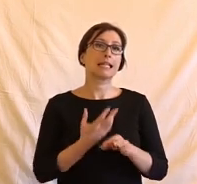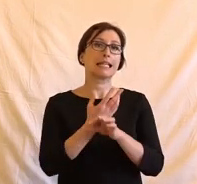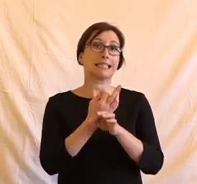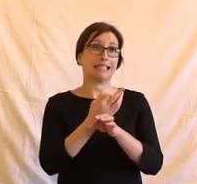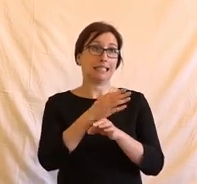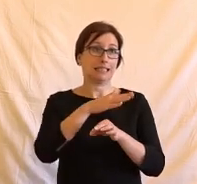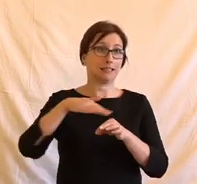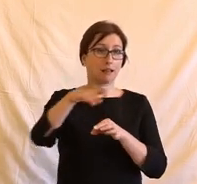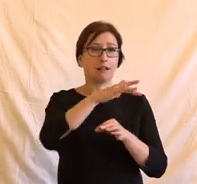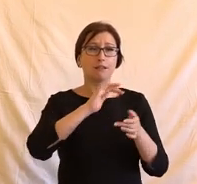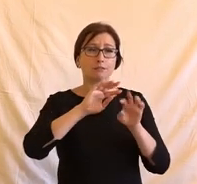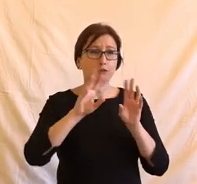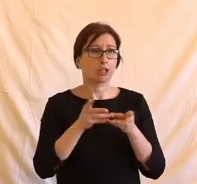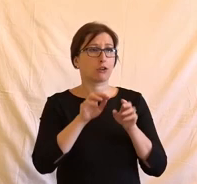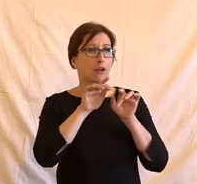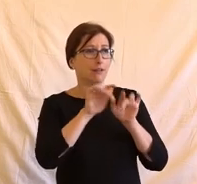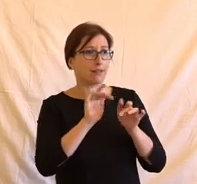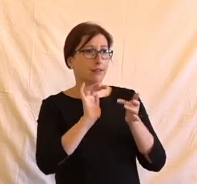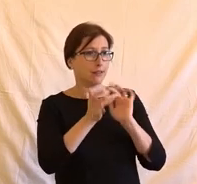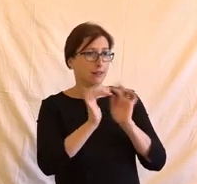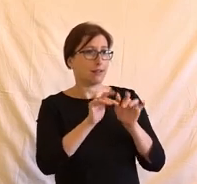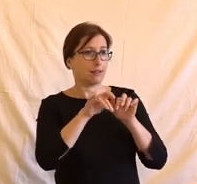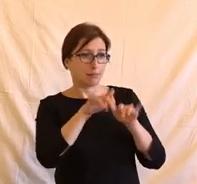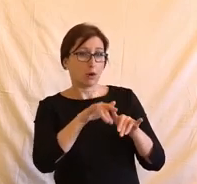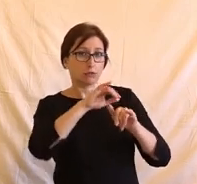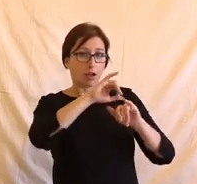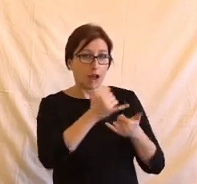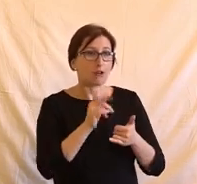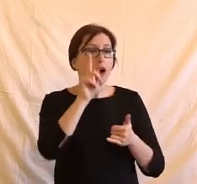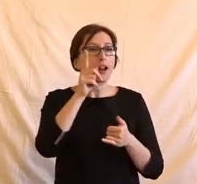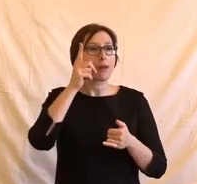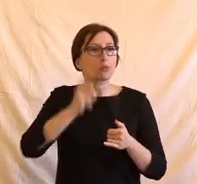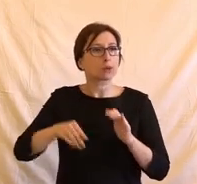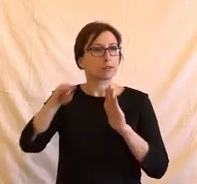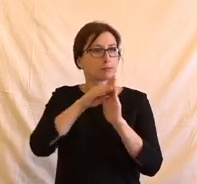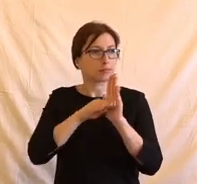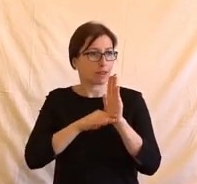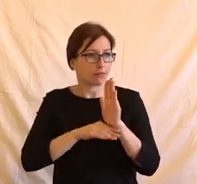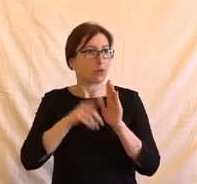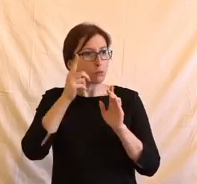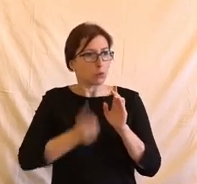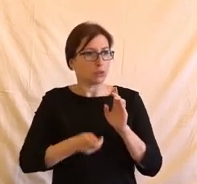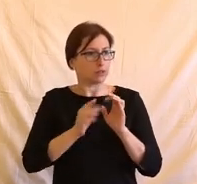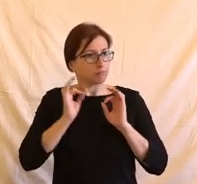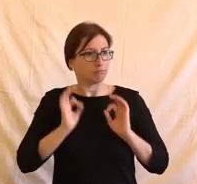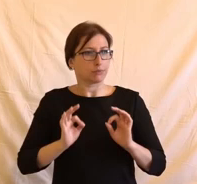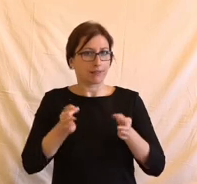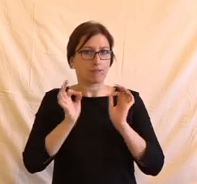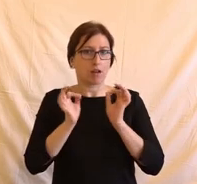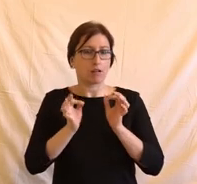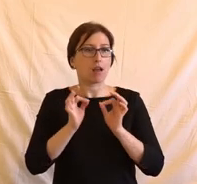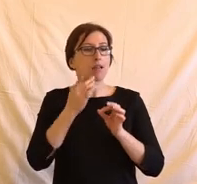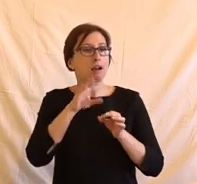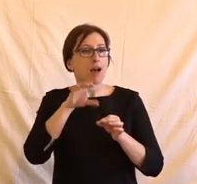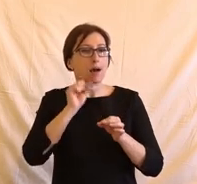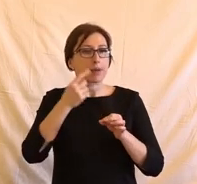Digitalizaci ano. Nicméně je potřeba ji ukočírovat a k tomu je potřeba mít nástroje. Tak,